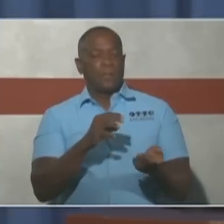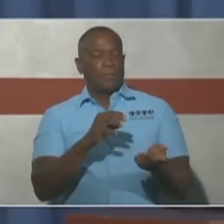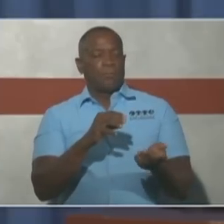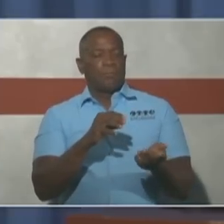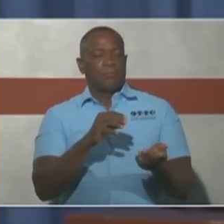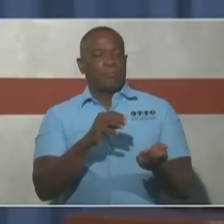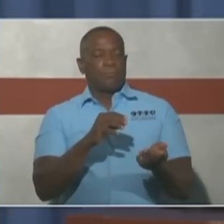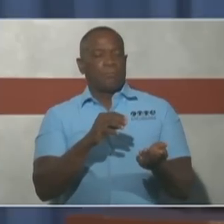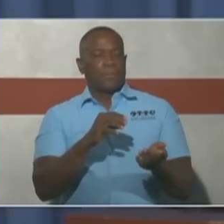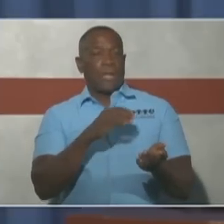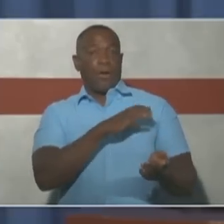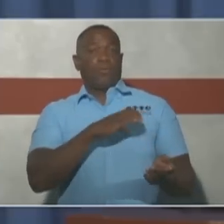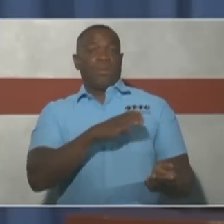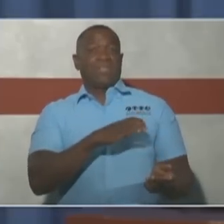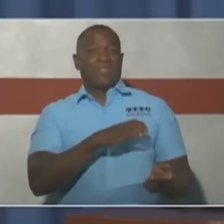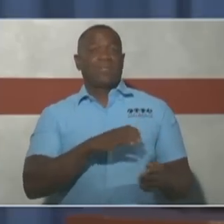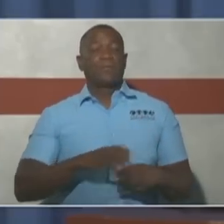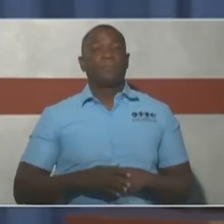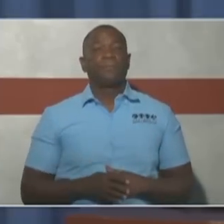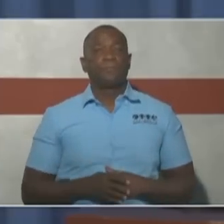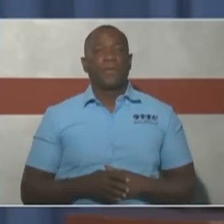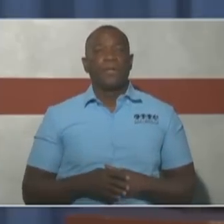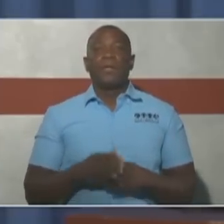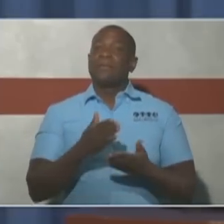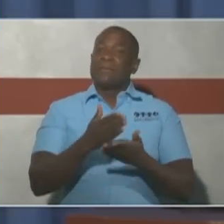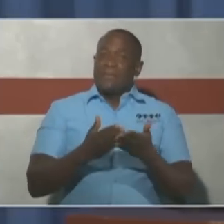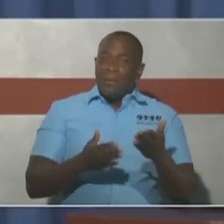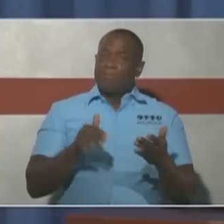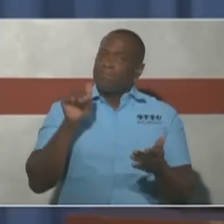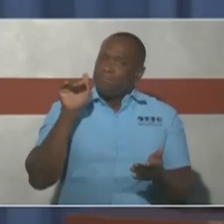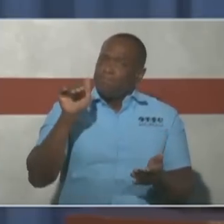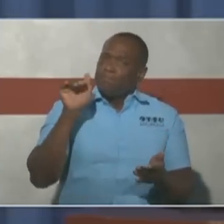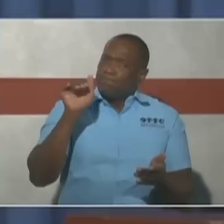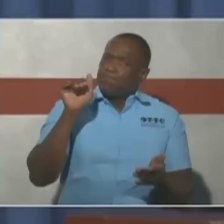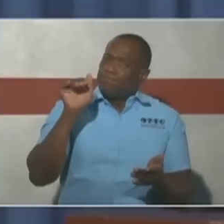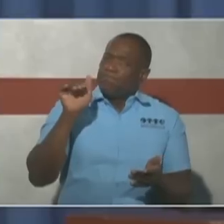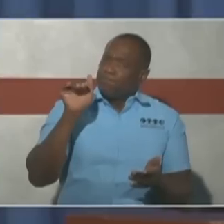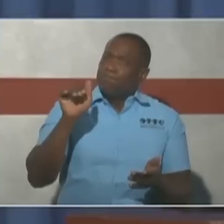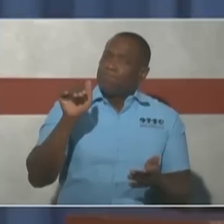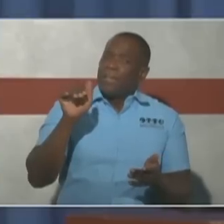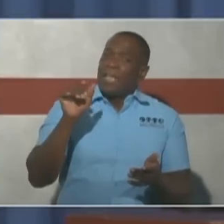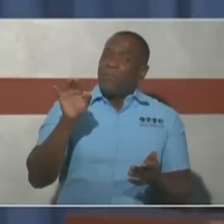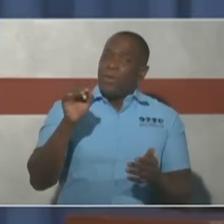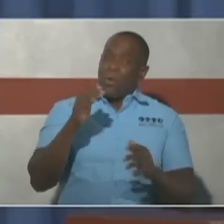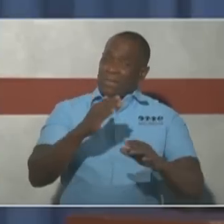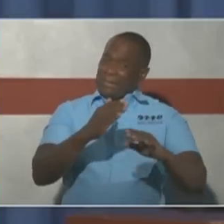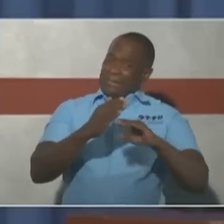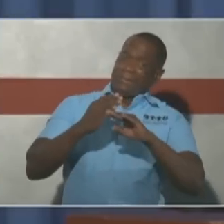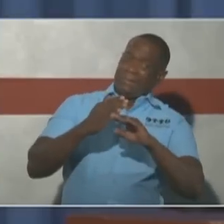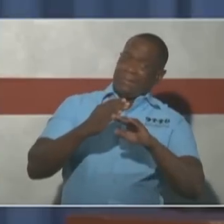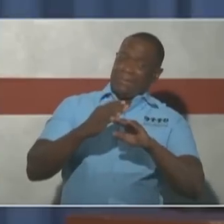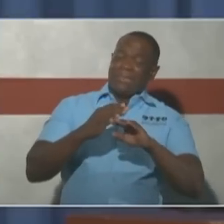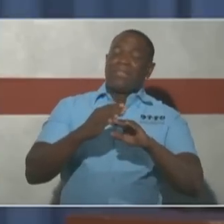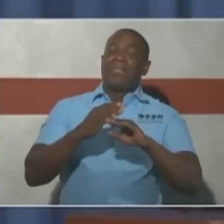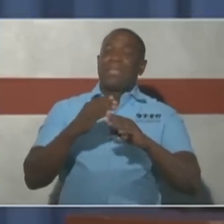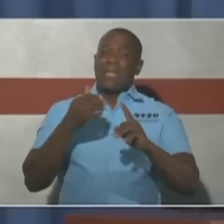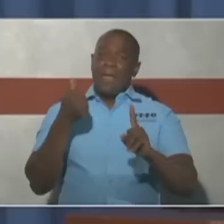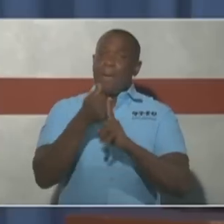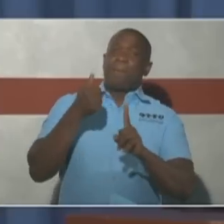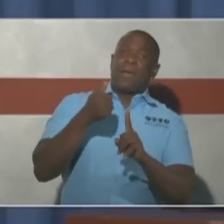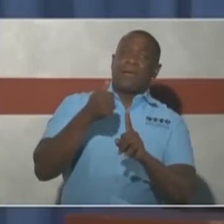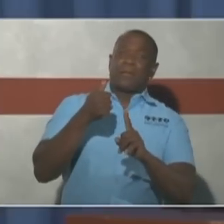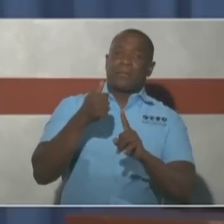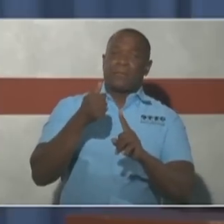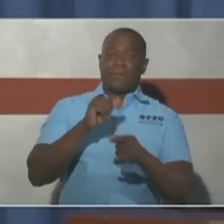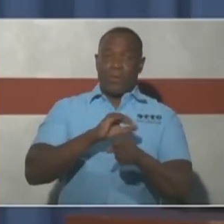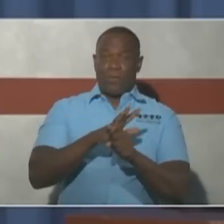and the capacity for hospital care, as well as clinical characteristics. And lastly, but most importantly, a couple gentle reminders to